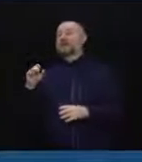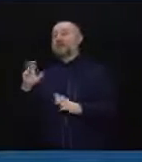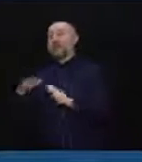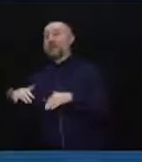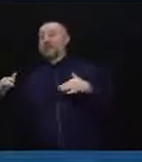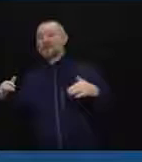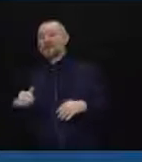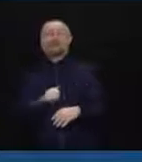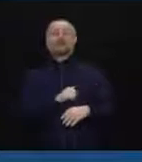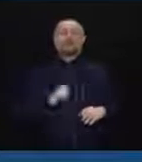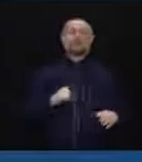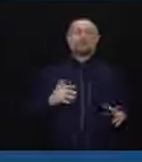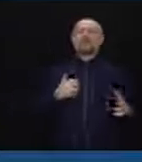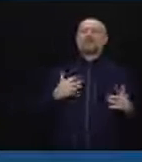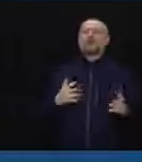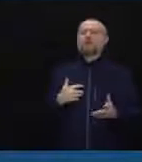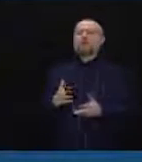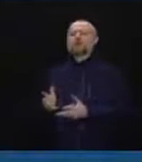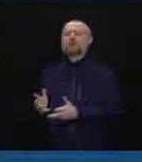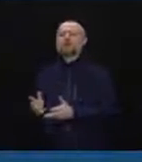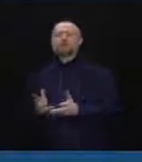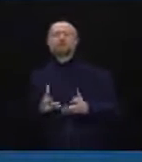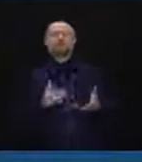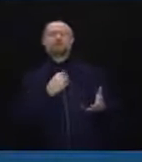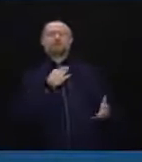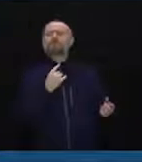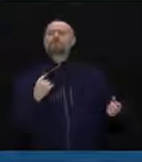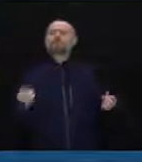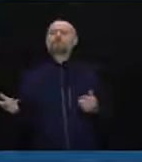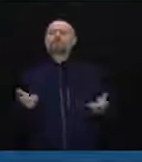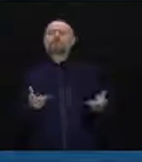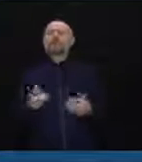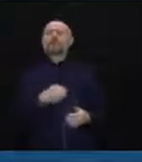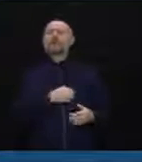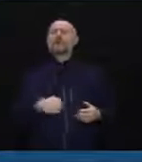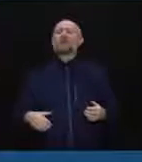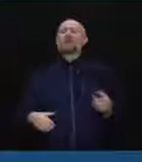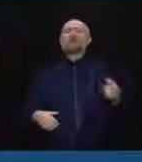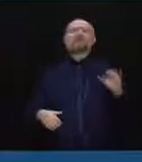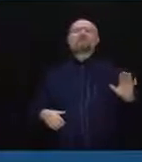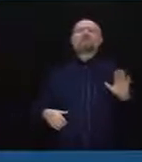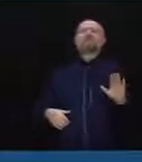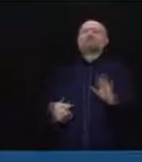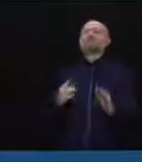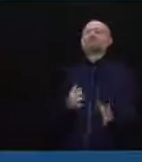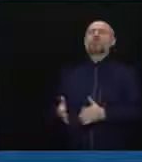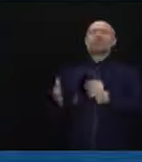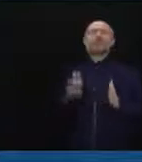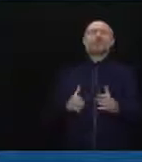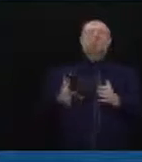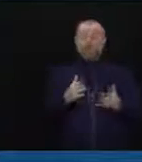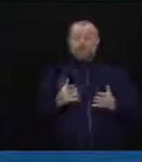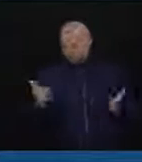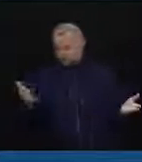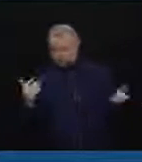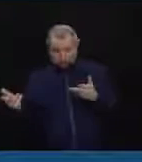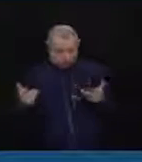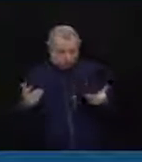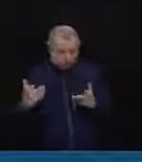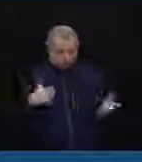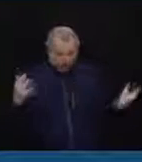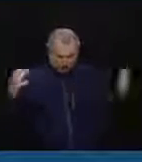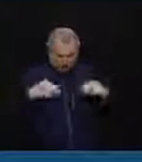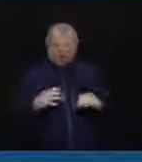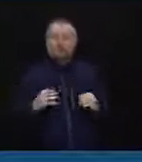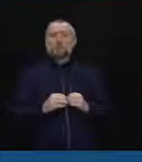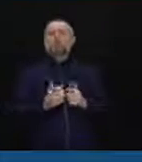what mayors all across the state have as part of their agendas. And it is all processed into a larger conversation on doing what's